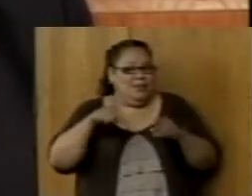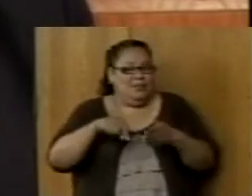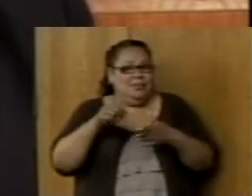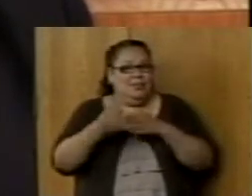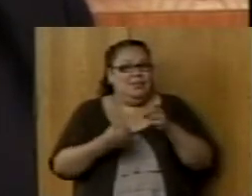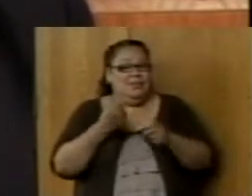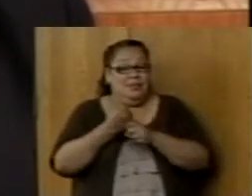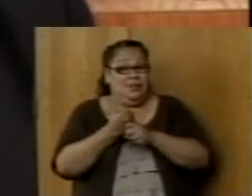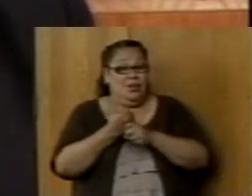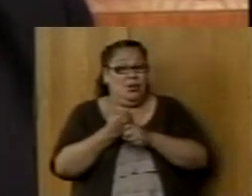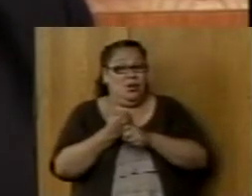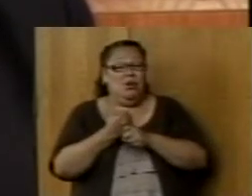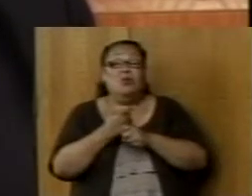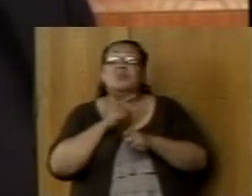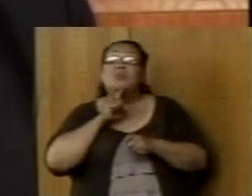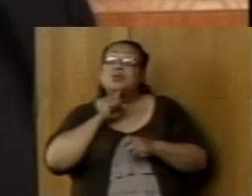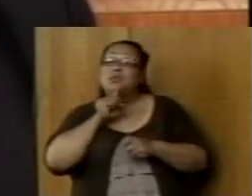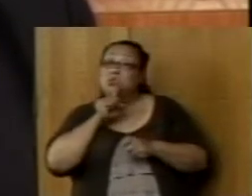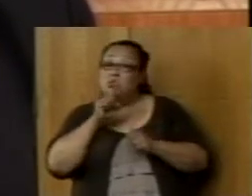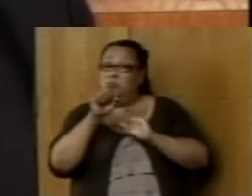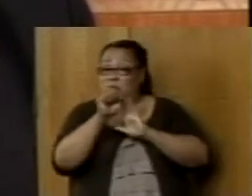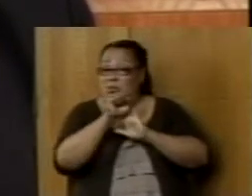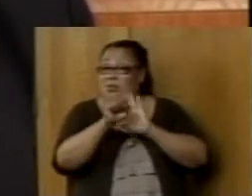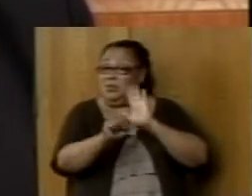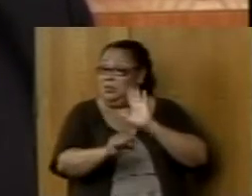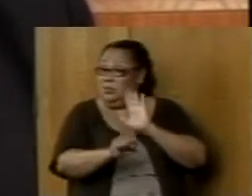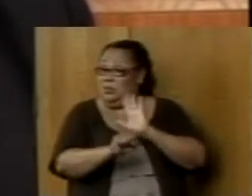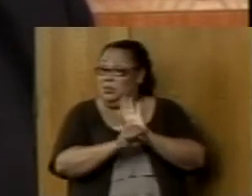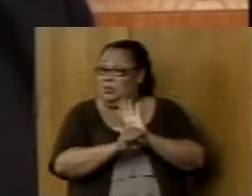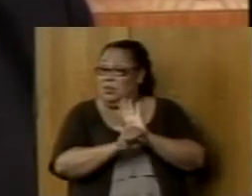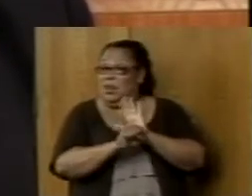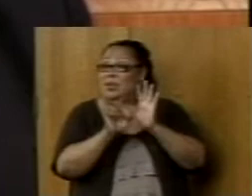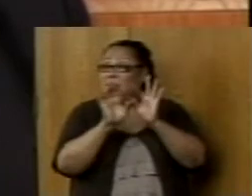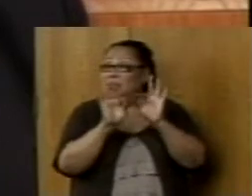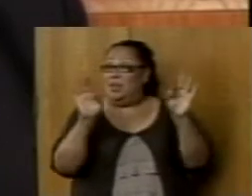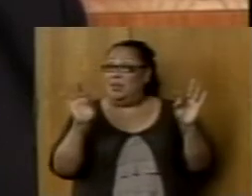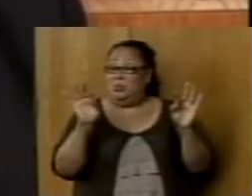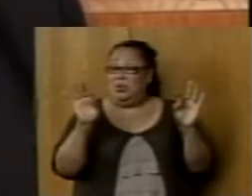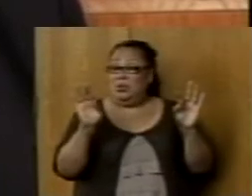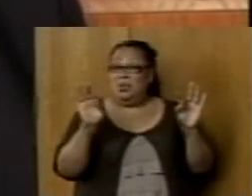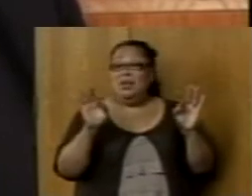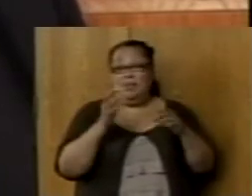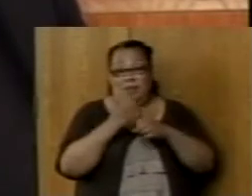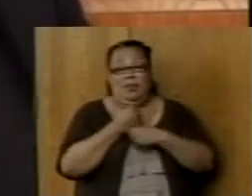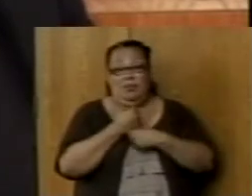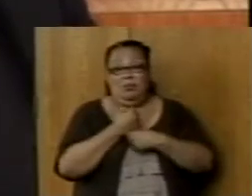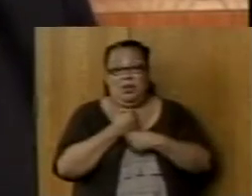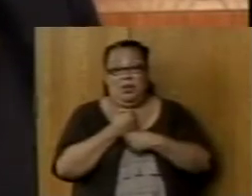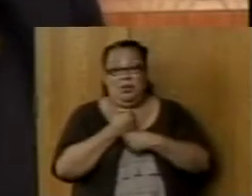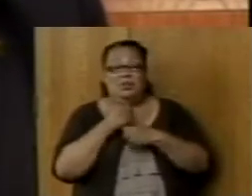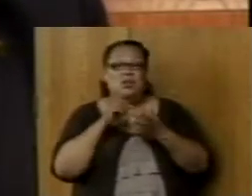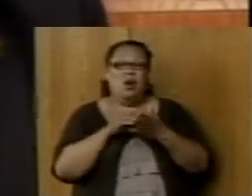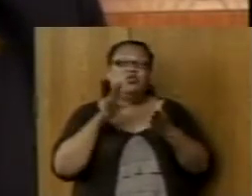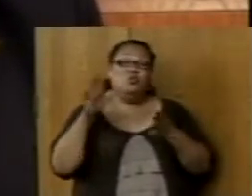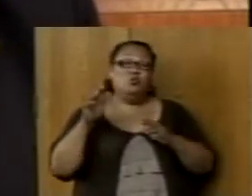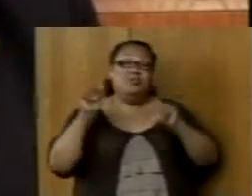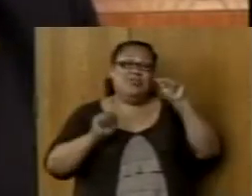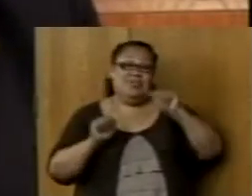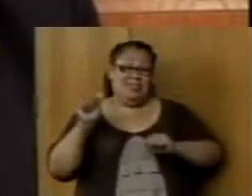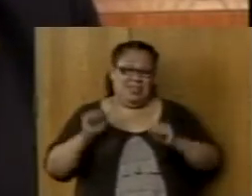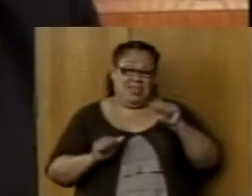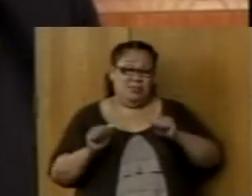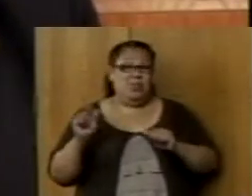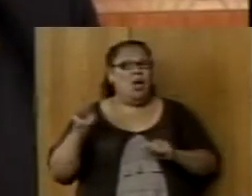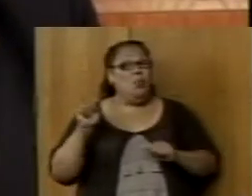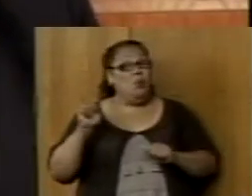the true mark of C-Scope, and this is a state statement at this point that they've made, is our student assessment and where